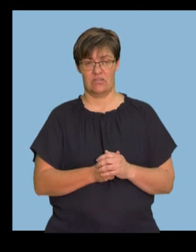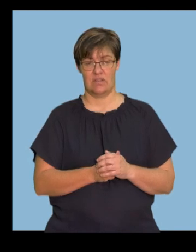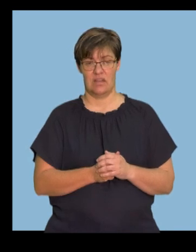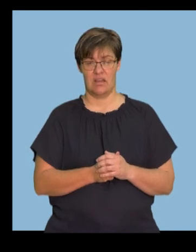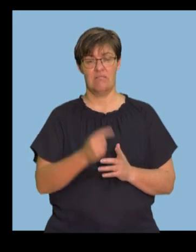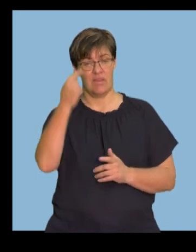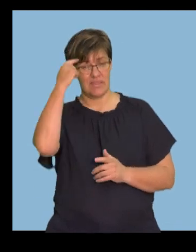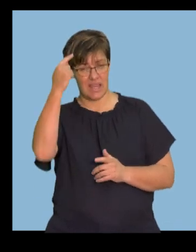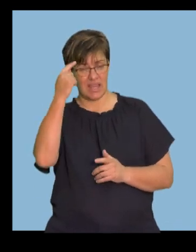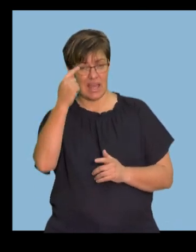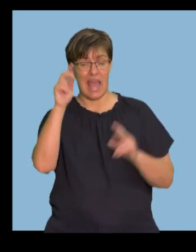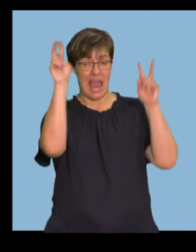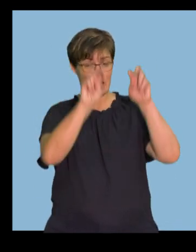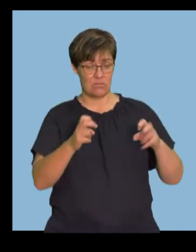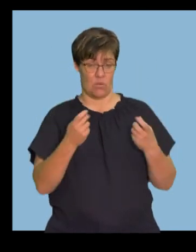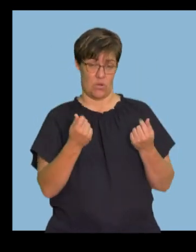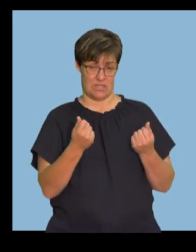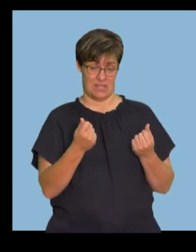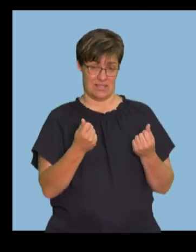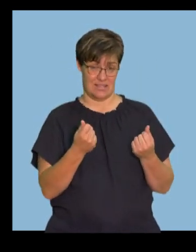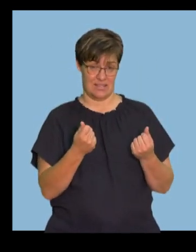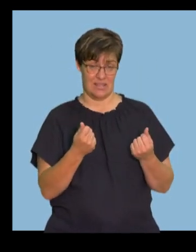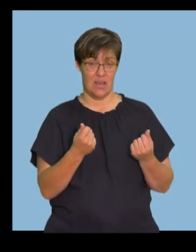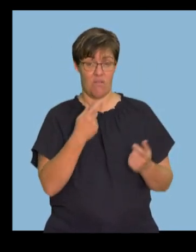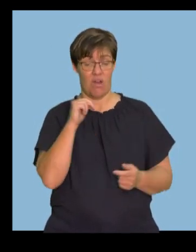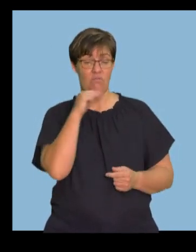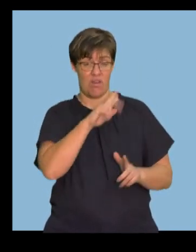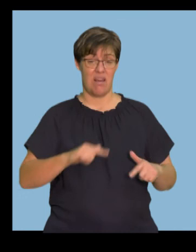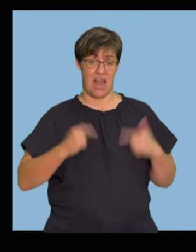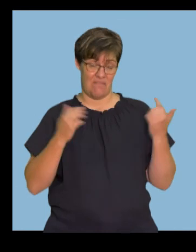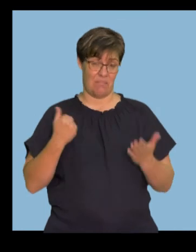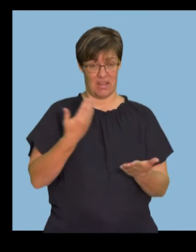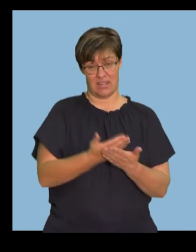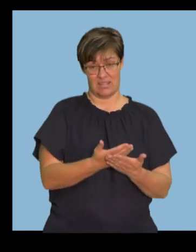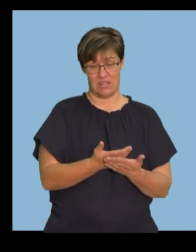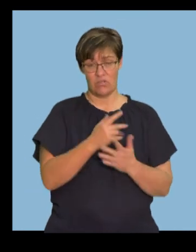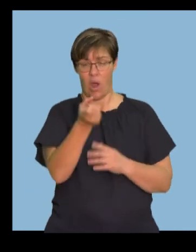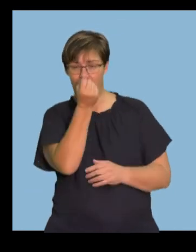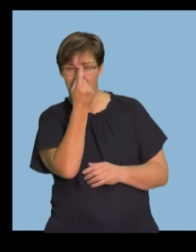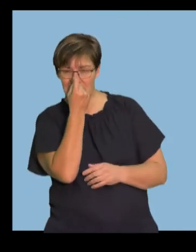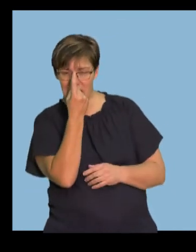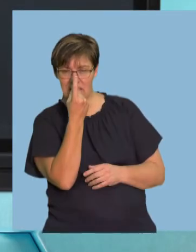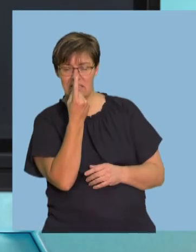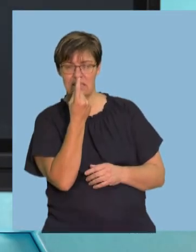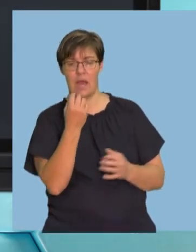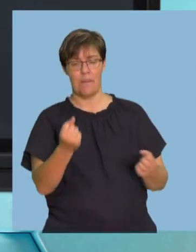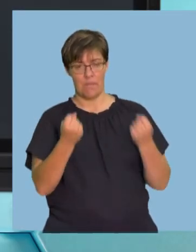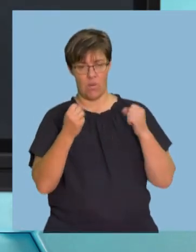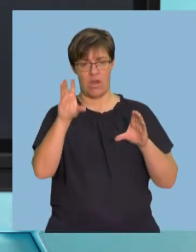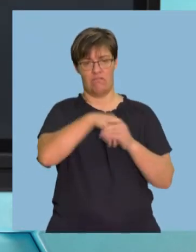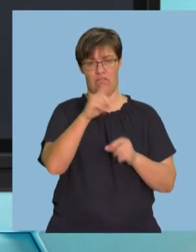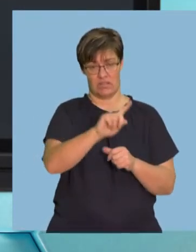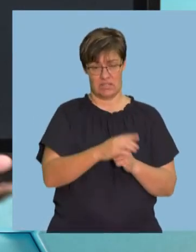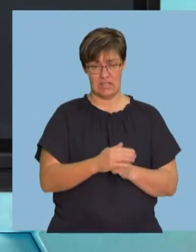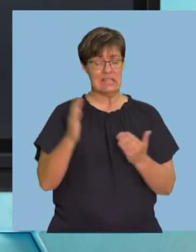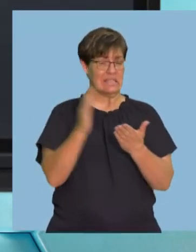also think about the cost of electricity as one of the real-life applications of understanding what